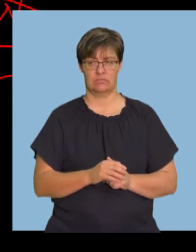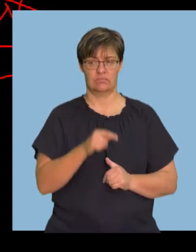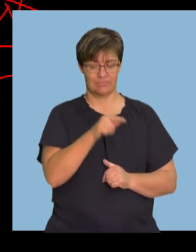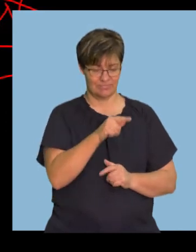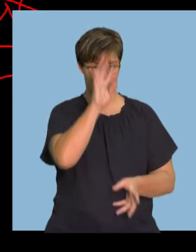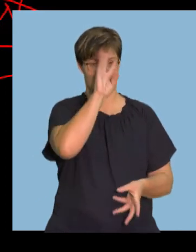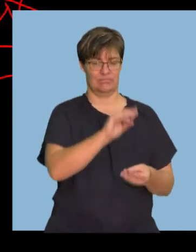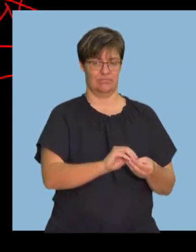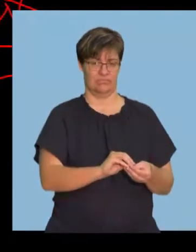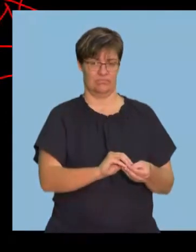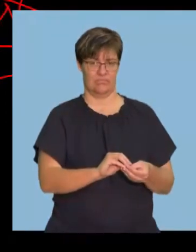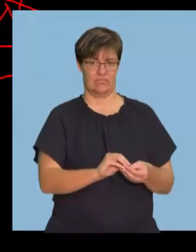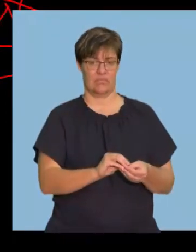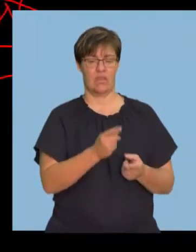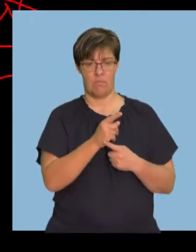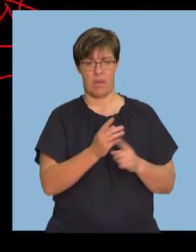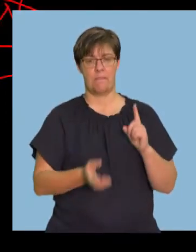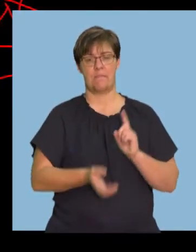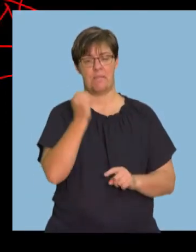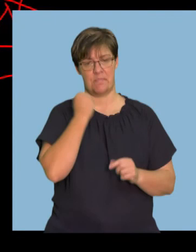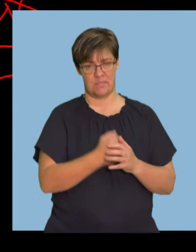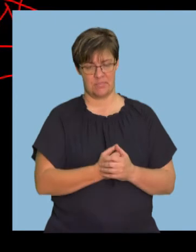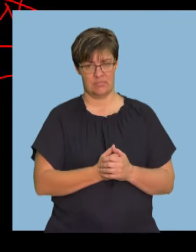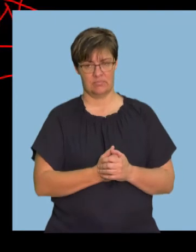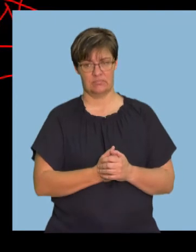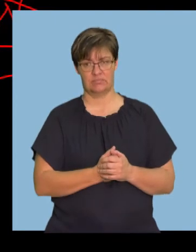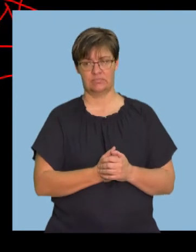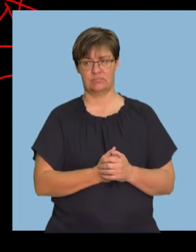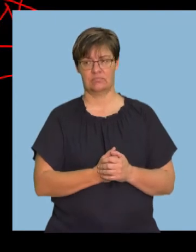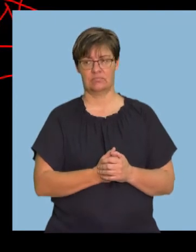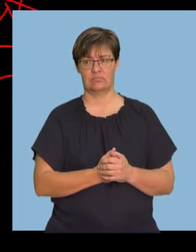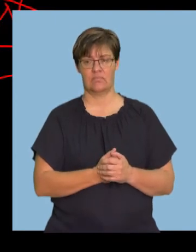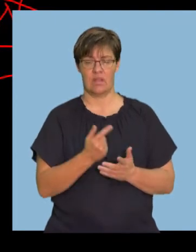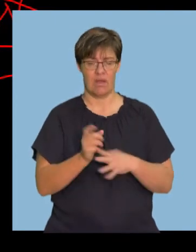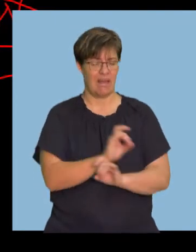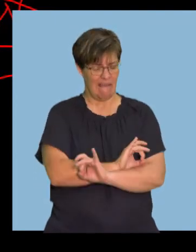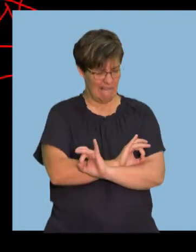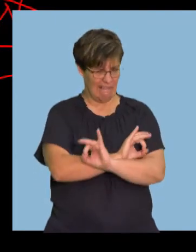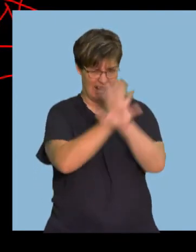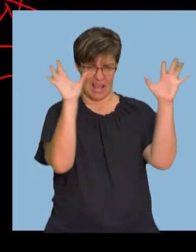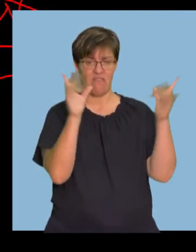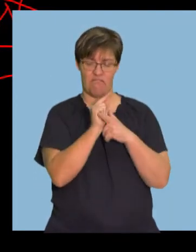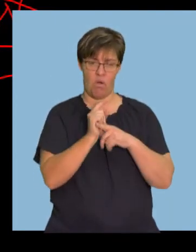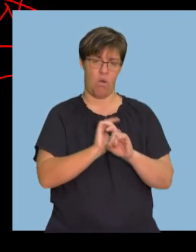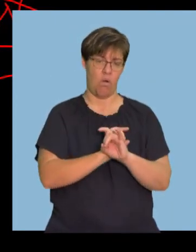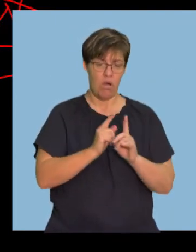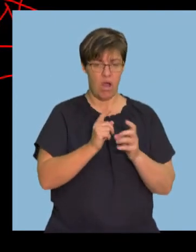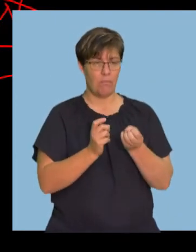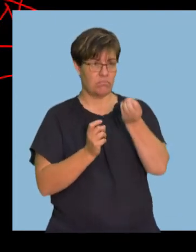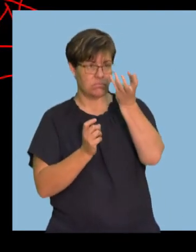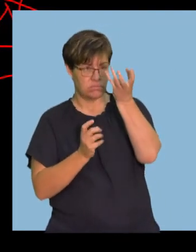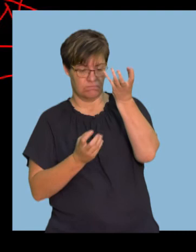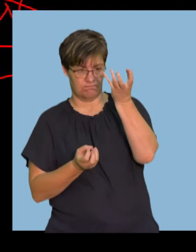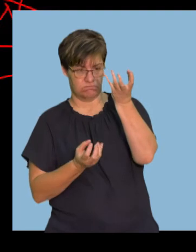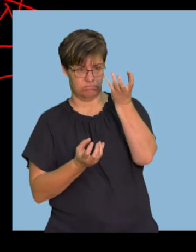is the conclusion that we are able to arrive at. Okay, so this is very clear even in terms of brightness.